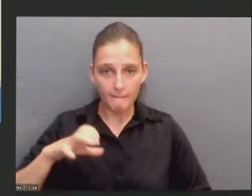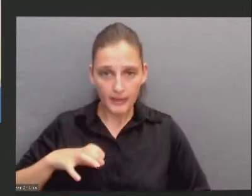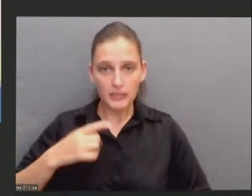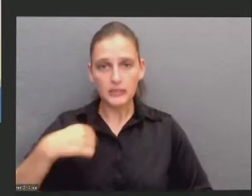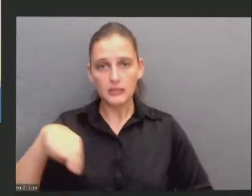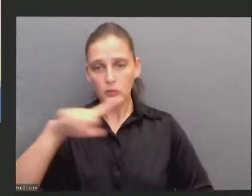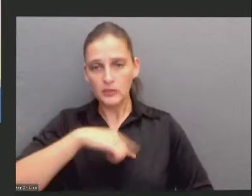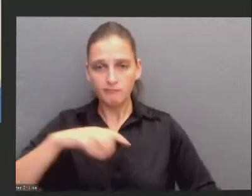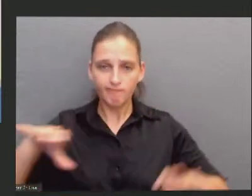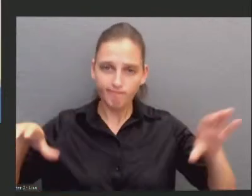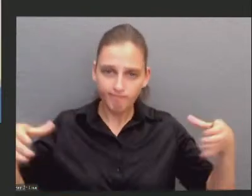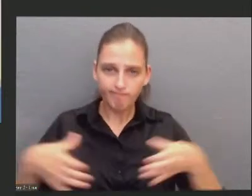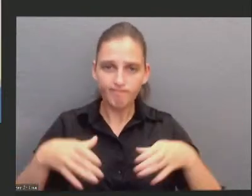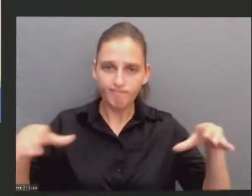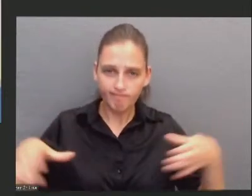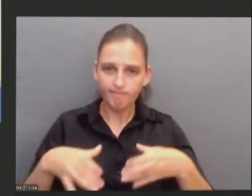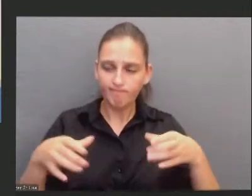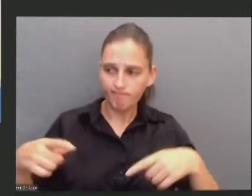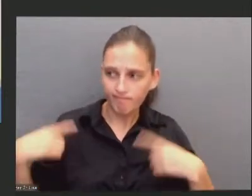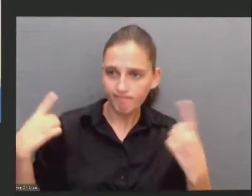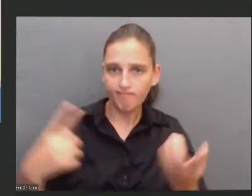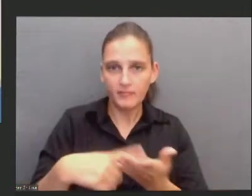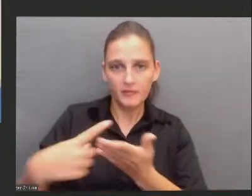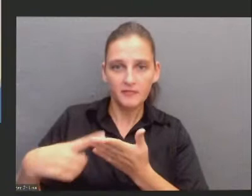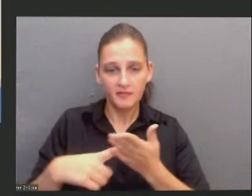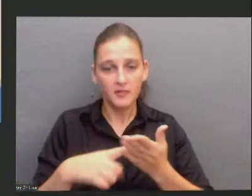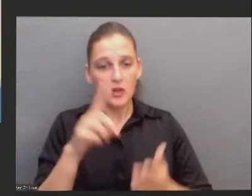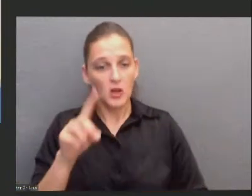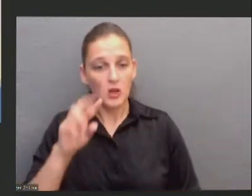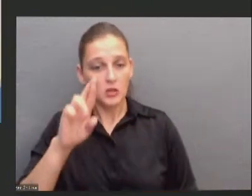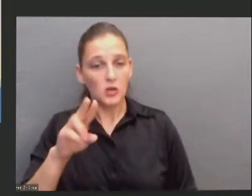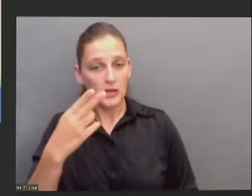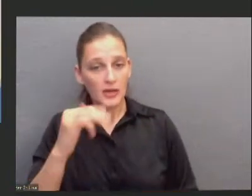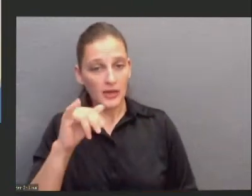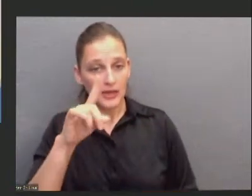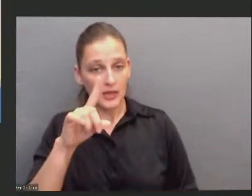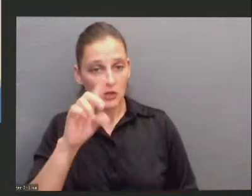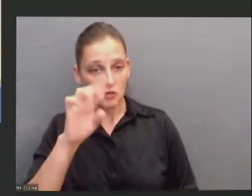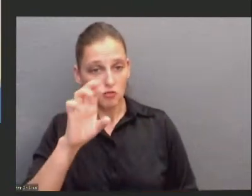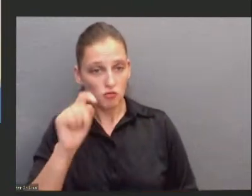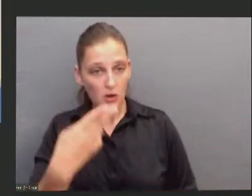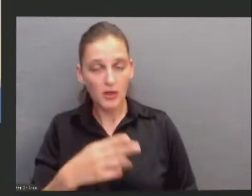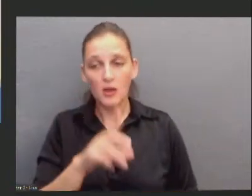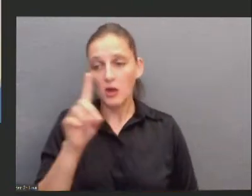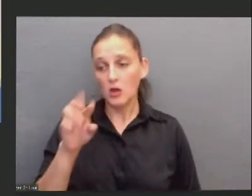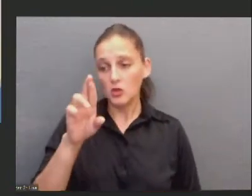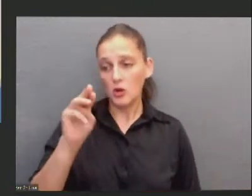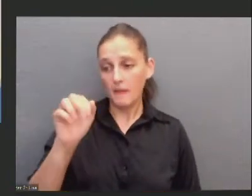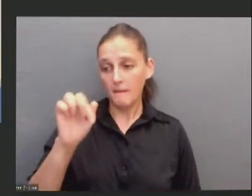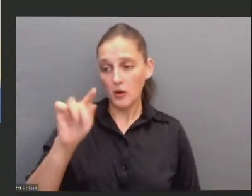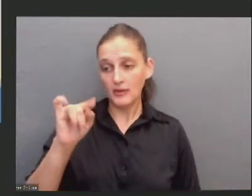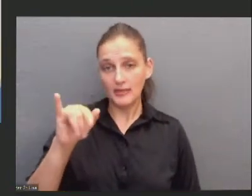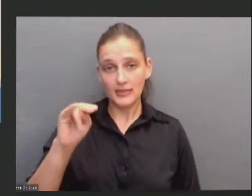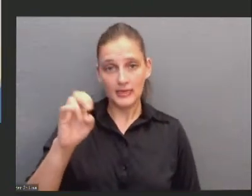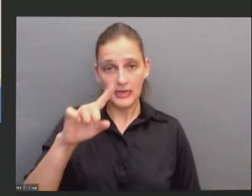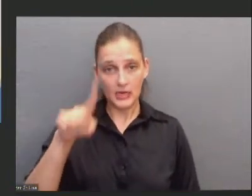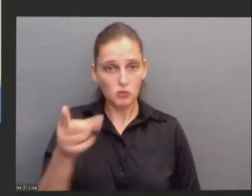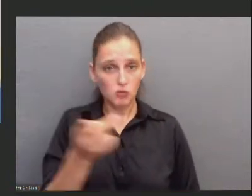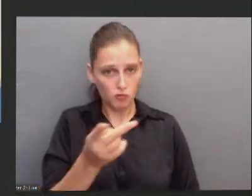of the task force. And Dr. Hildreth and Dr. Martinez were also part of the implementation work